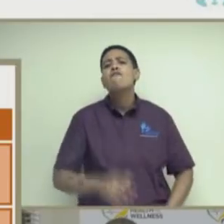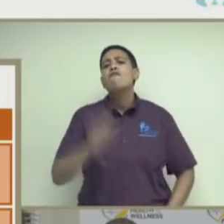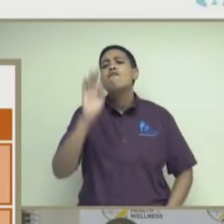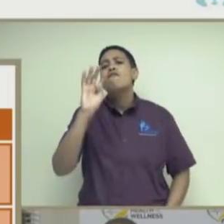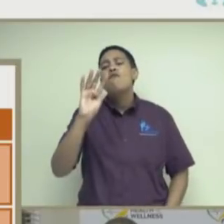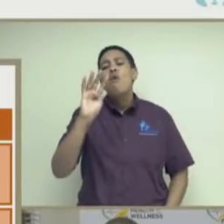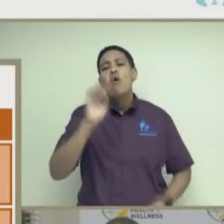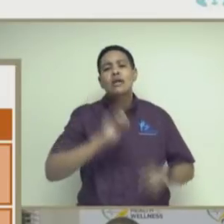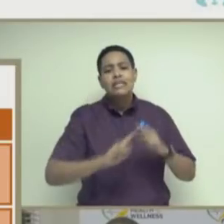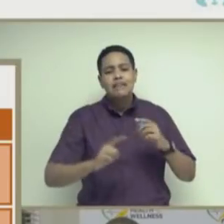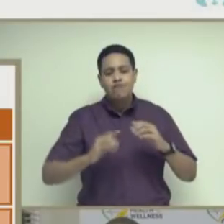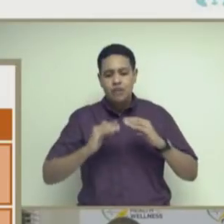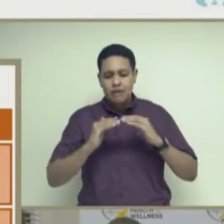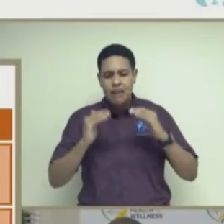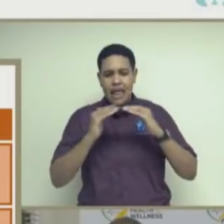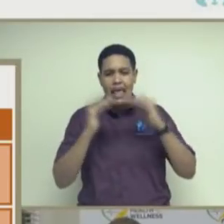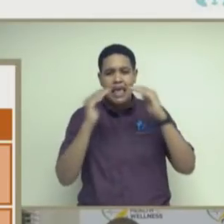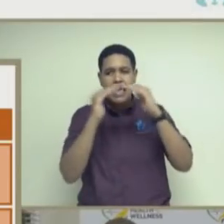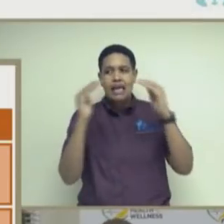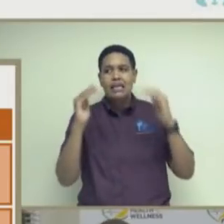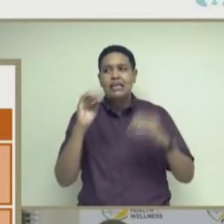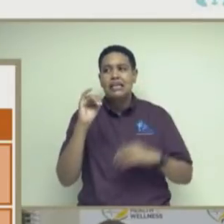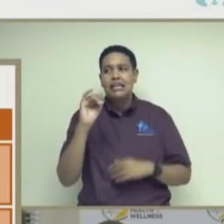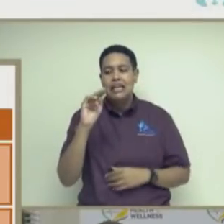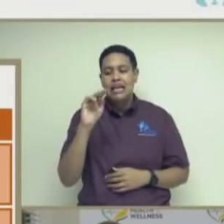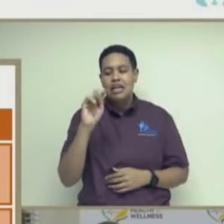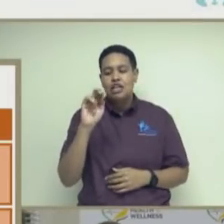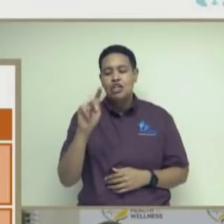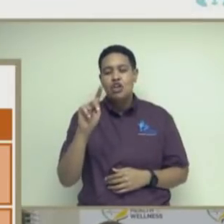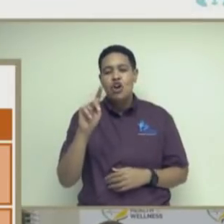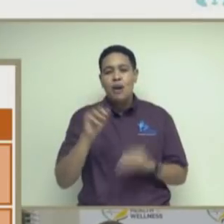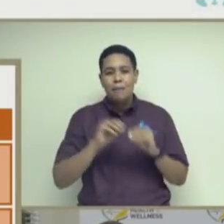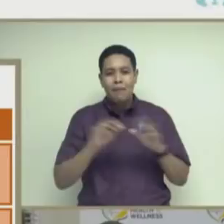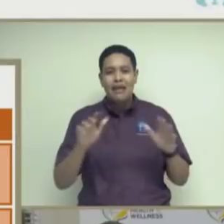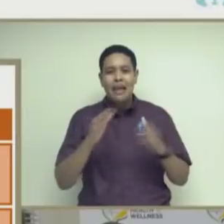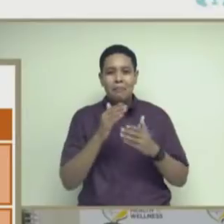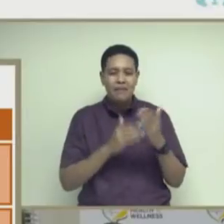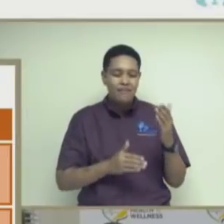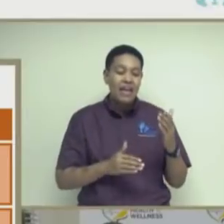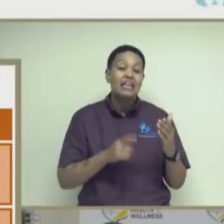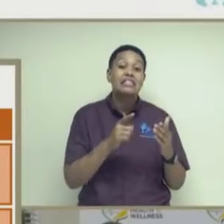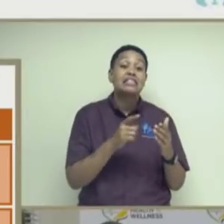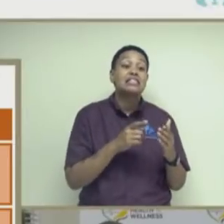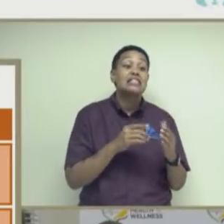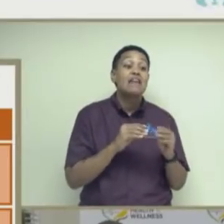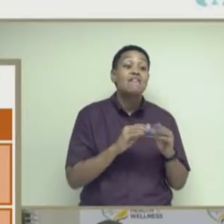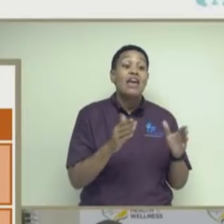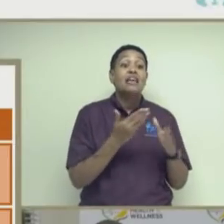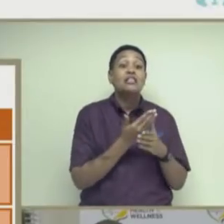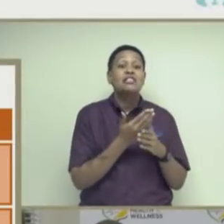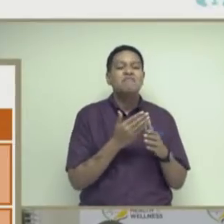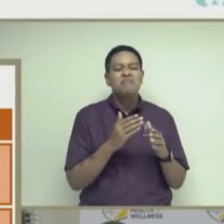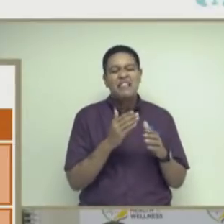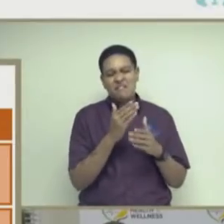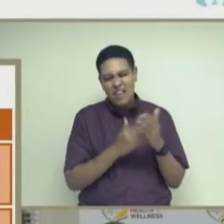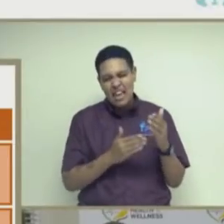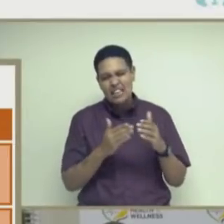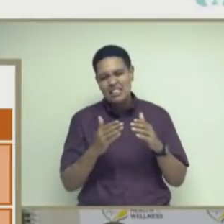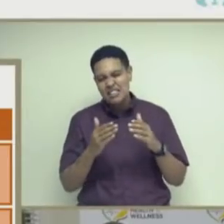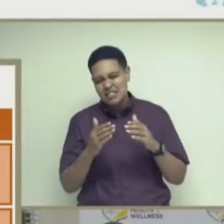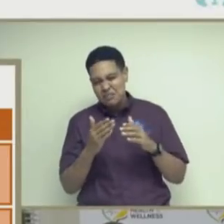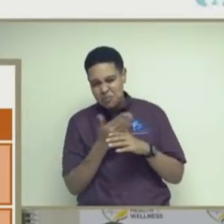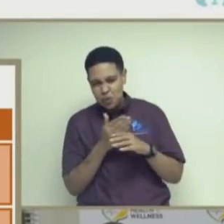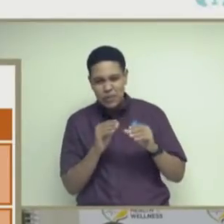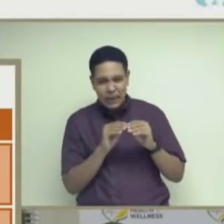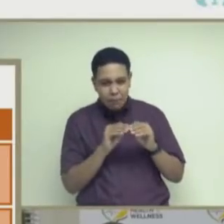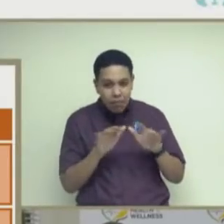state phases to it. The interpandemic phase, and that's the phase between pandemics, and then we